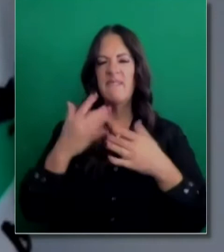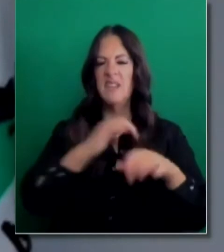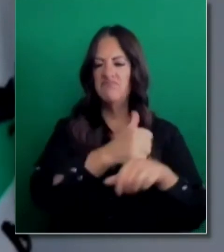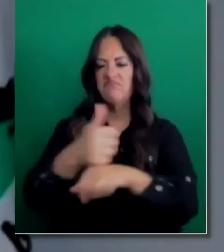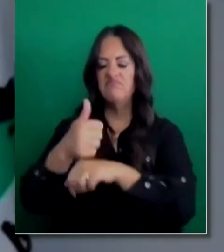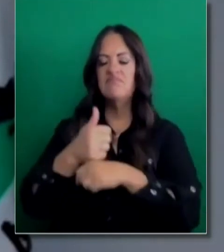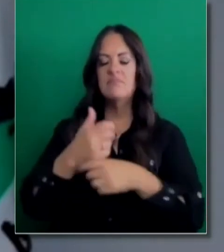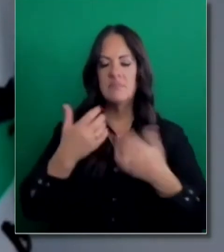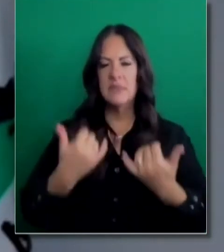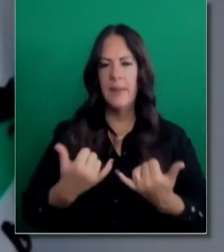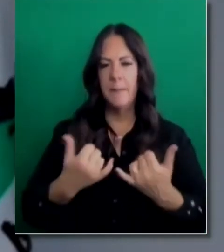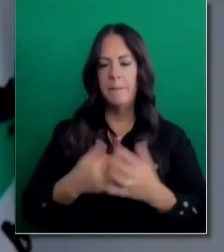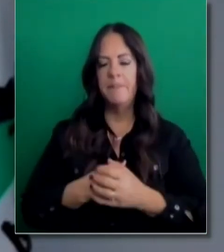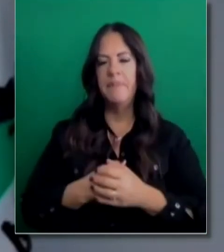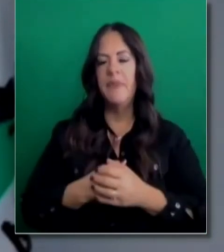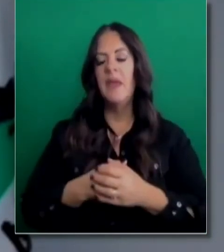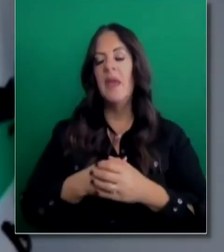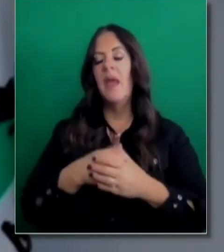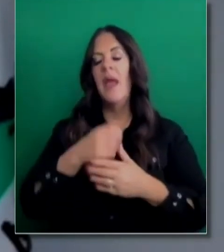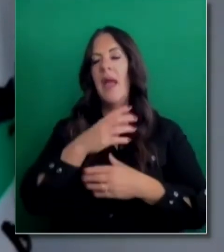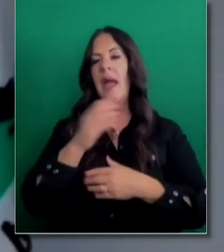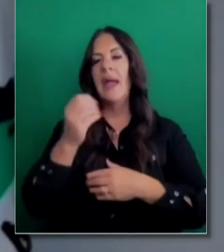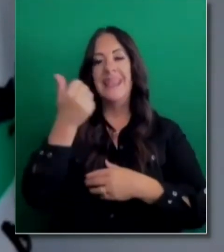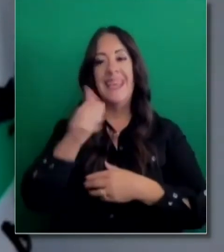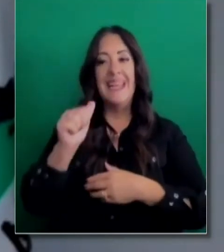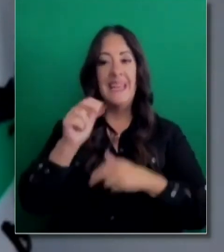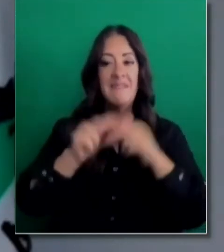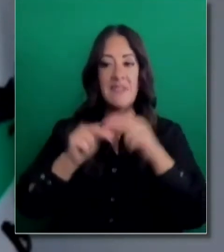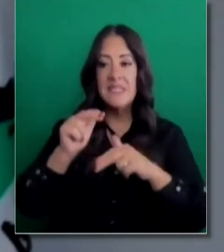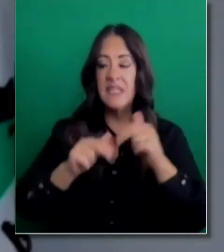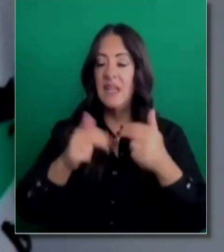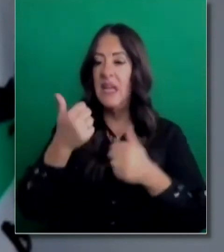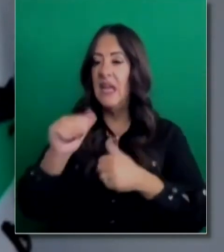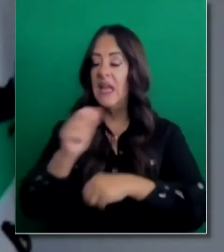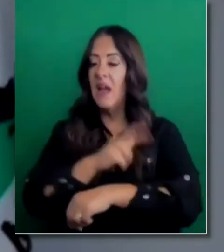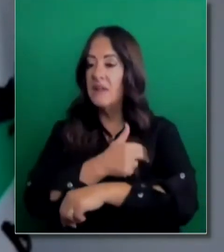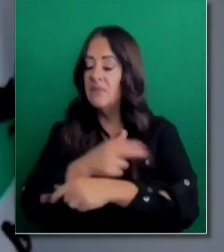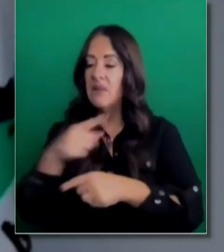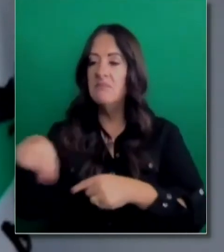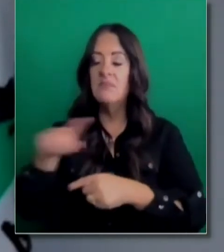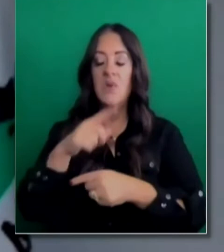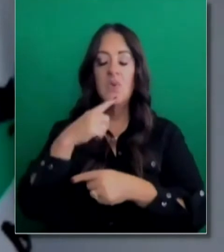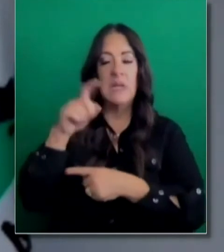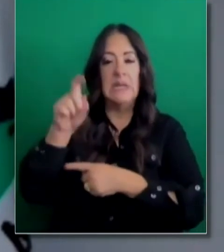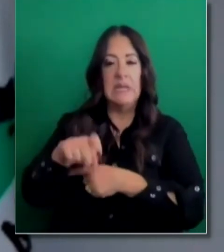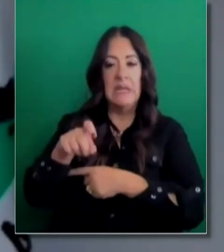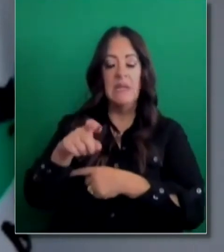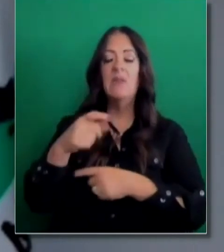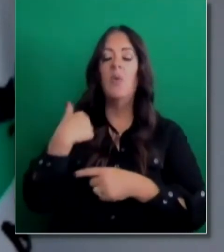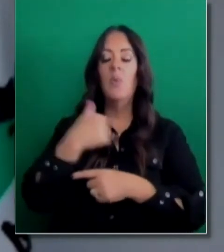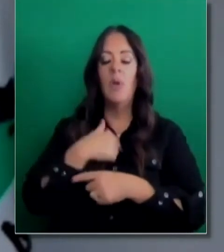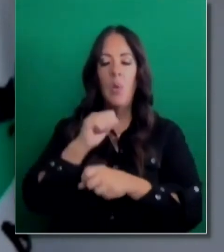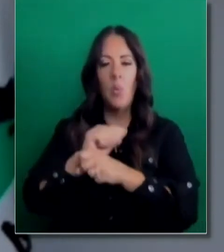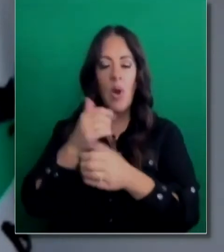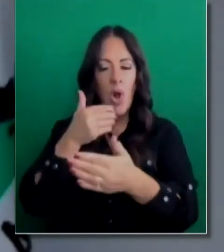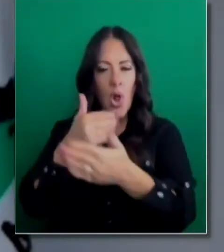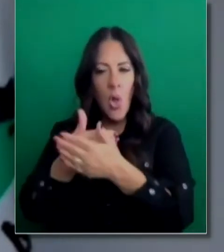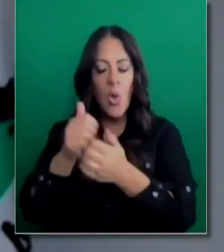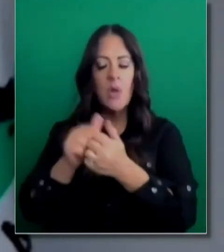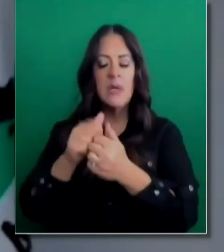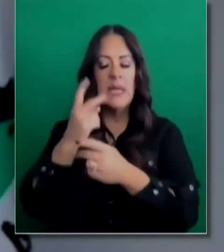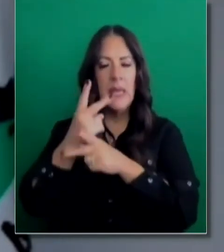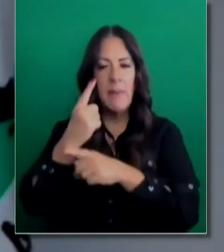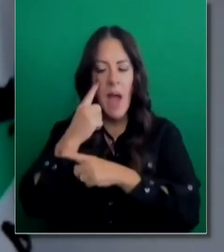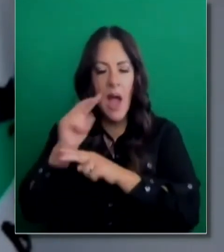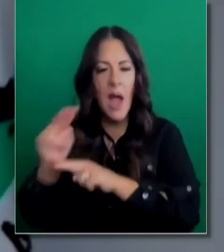the capability to address facility by facility those needs is real, working closely with the county and making sure that those